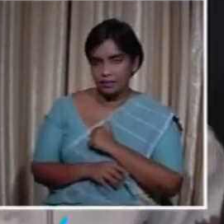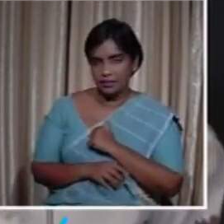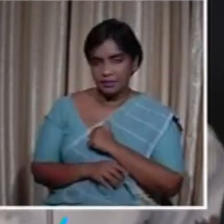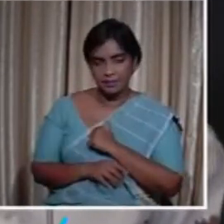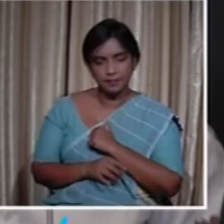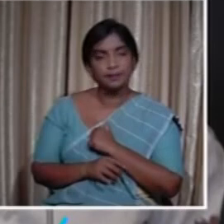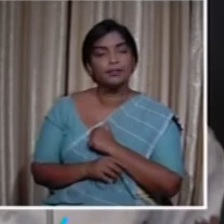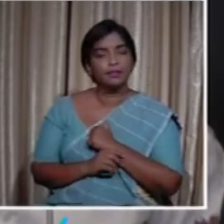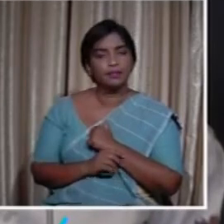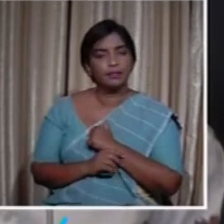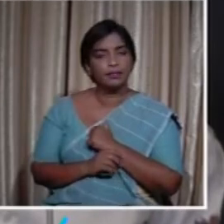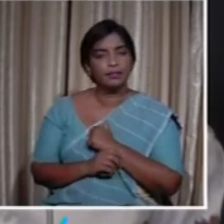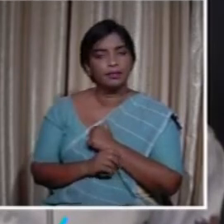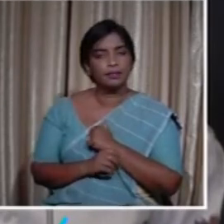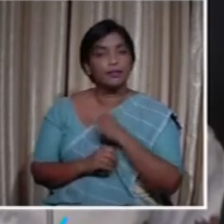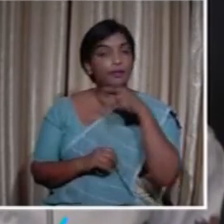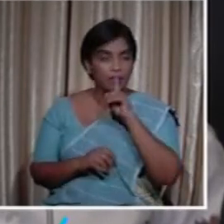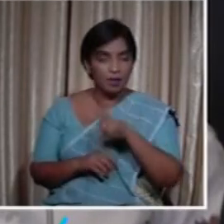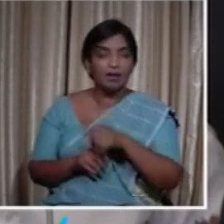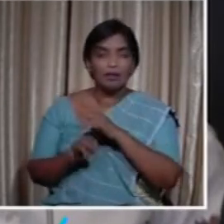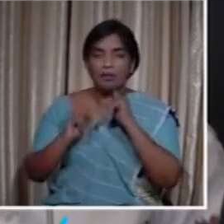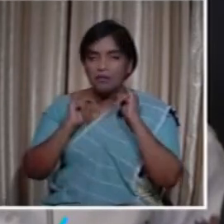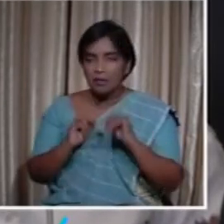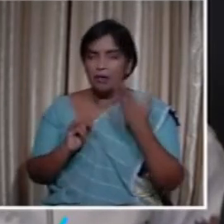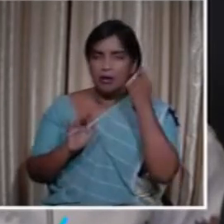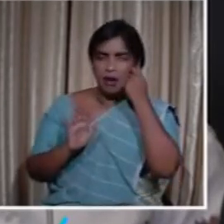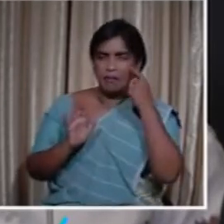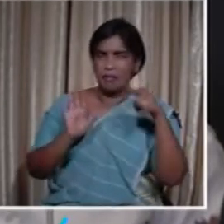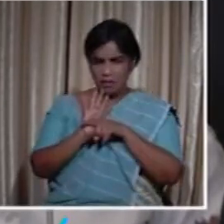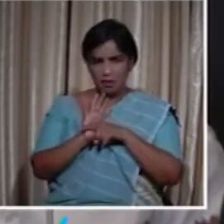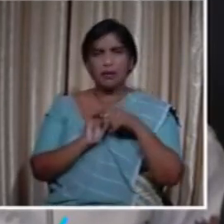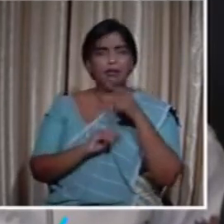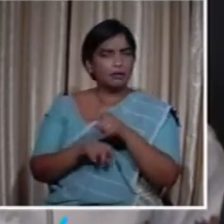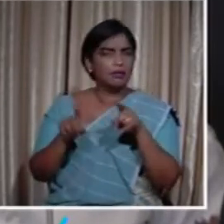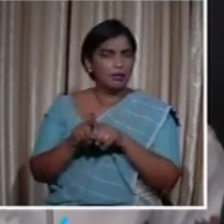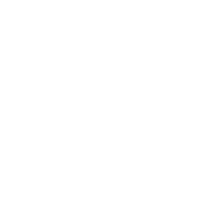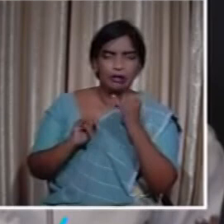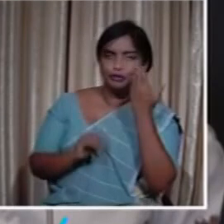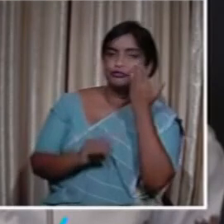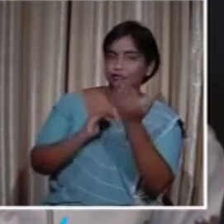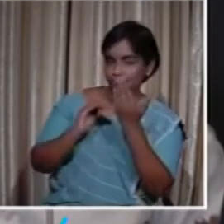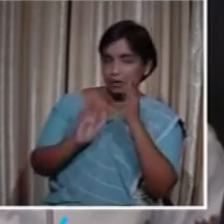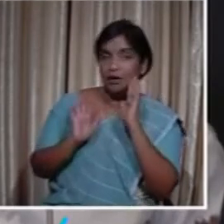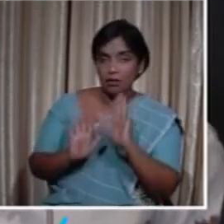pessimist sees the difficulty in every opportunity. An optimist sees the opportunity in every difficulty.